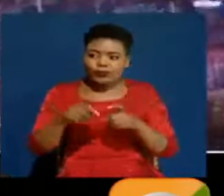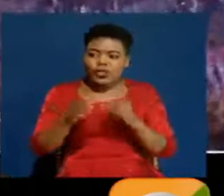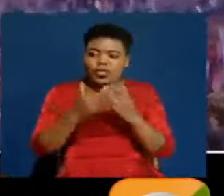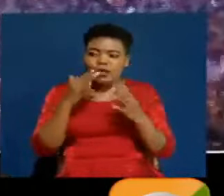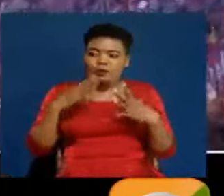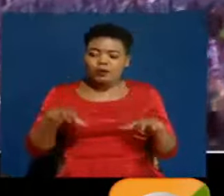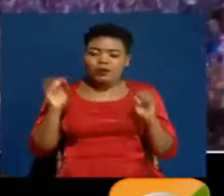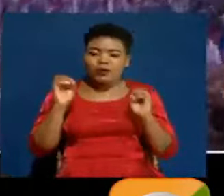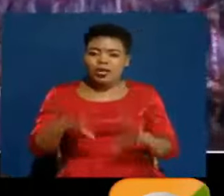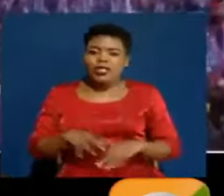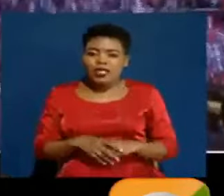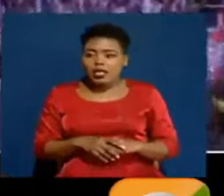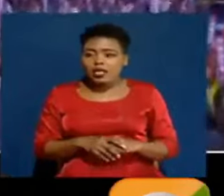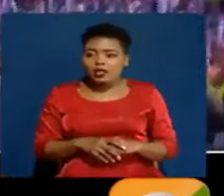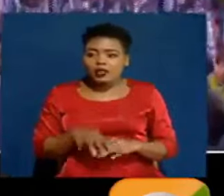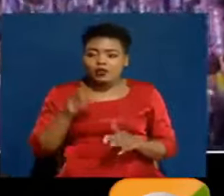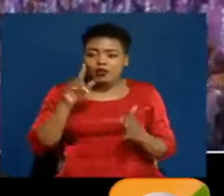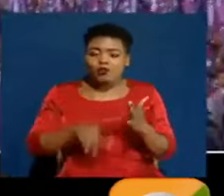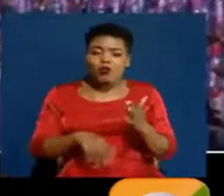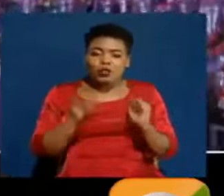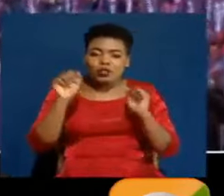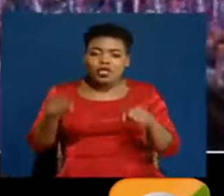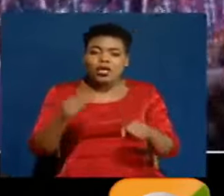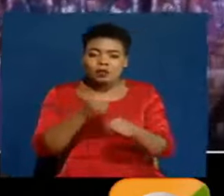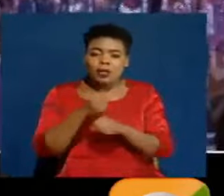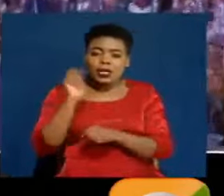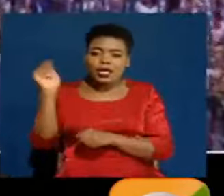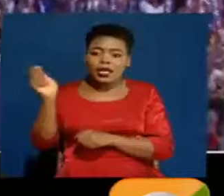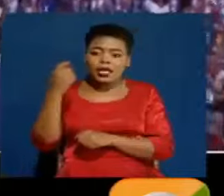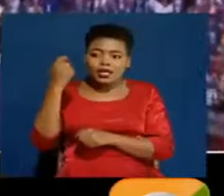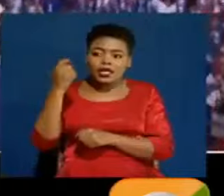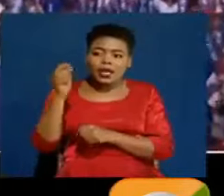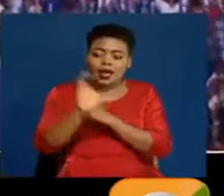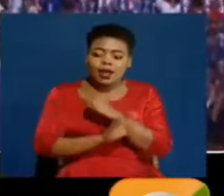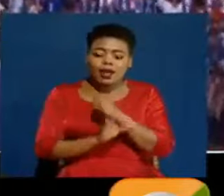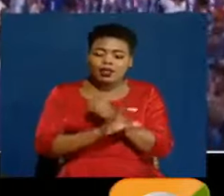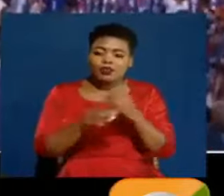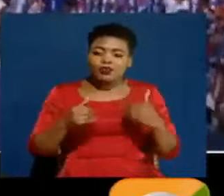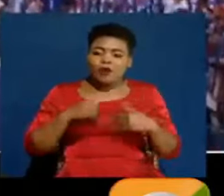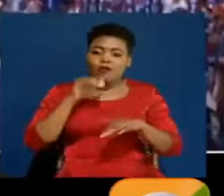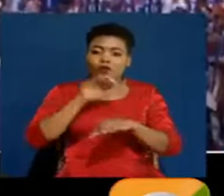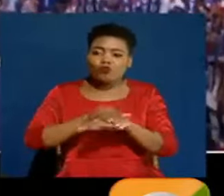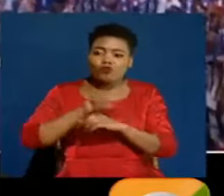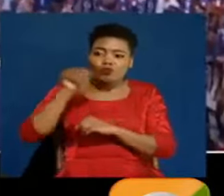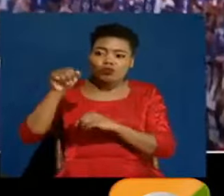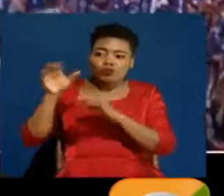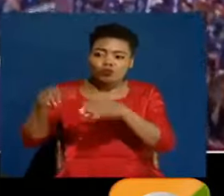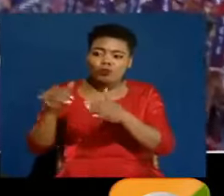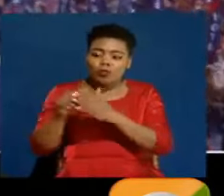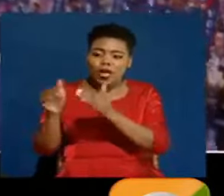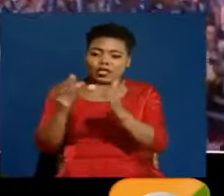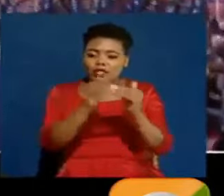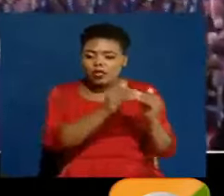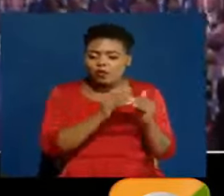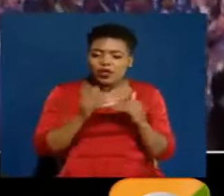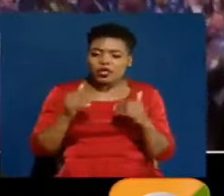take for us to have more established parties within which there is democracy?